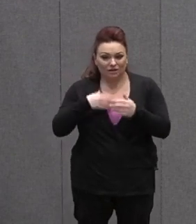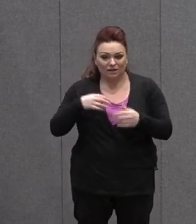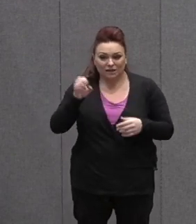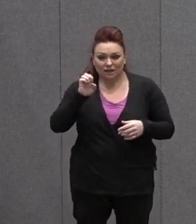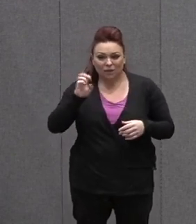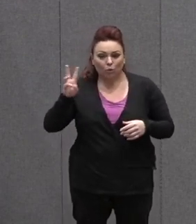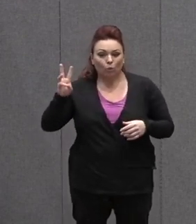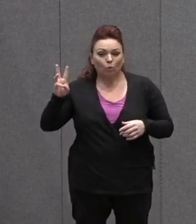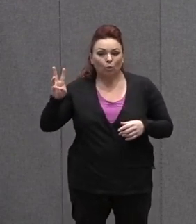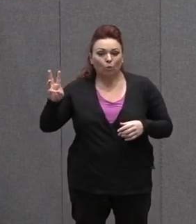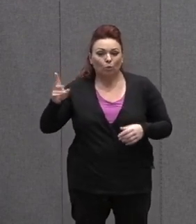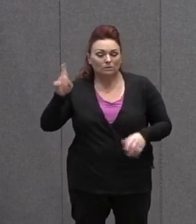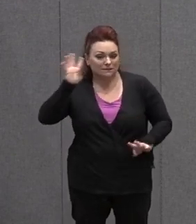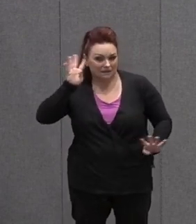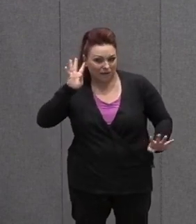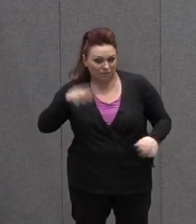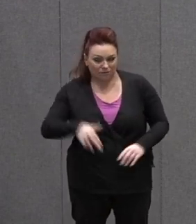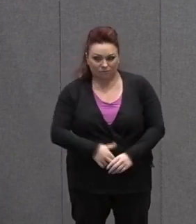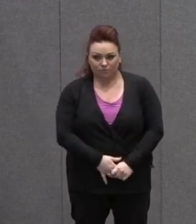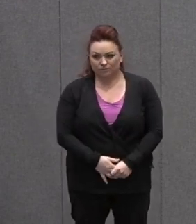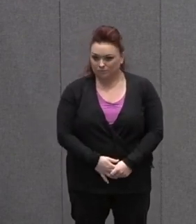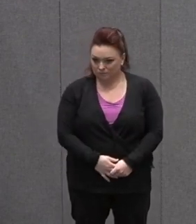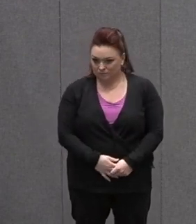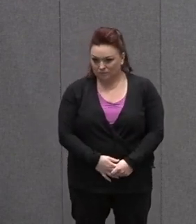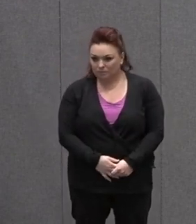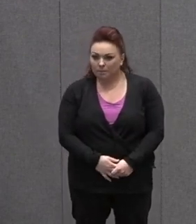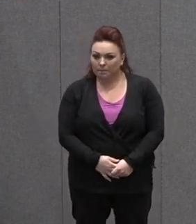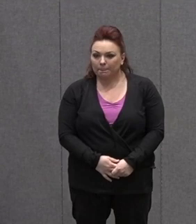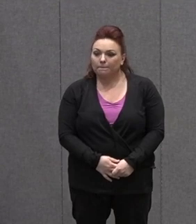the ooh sound.